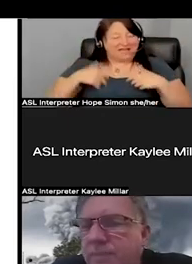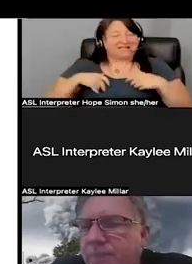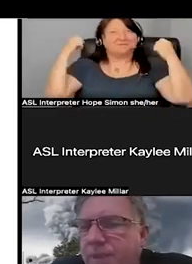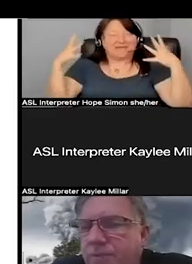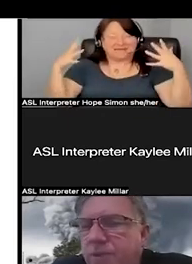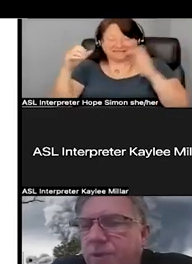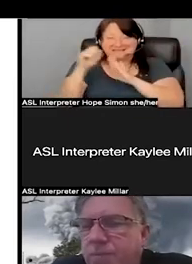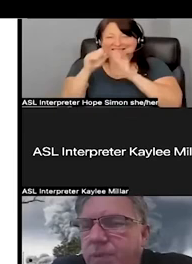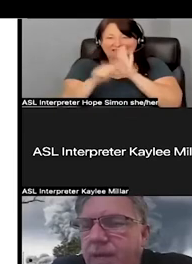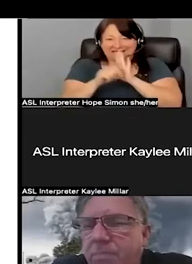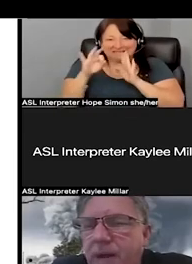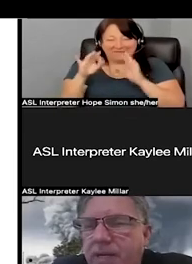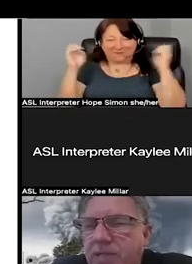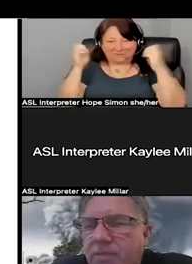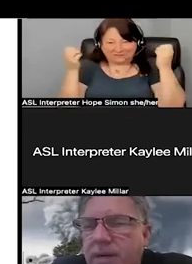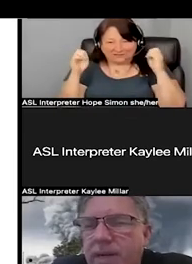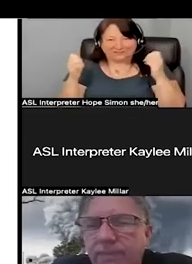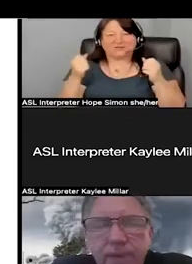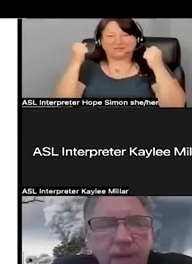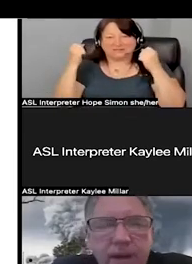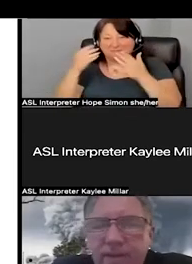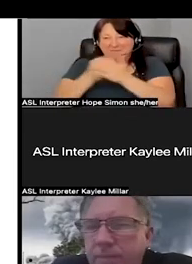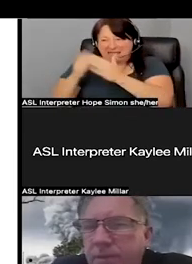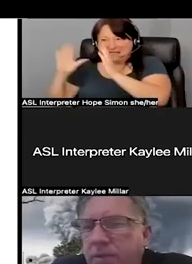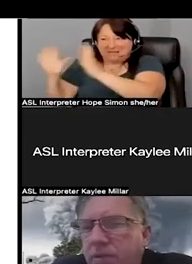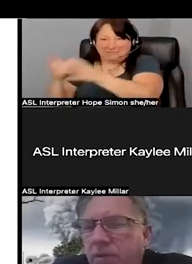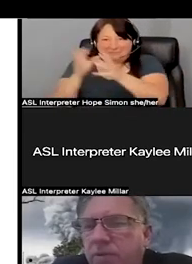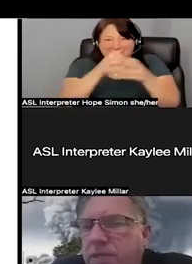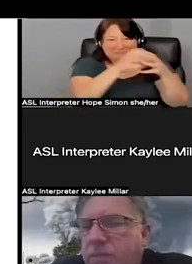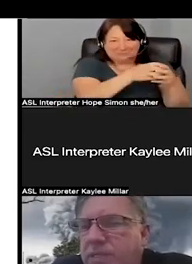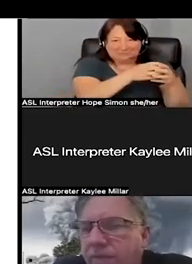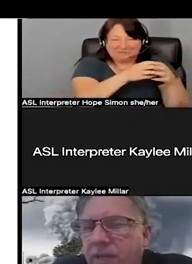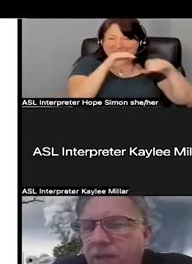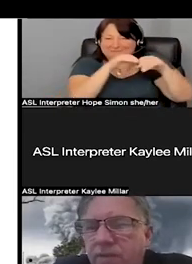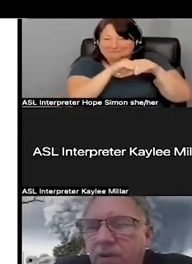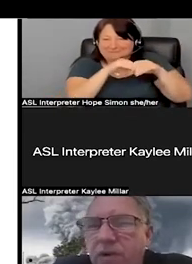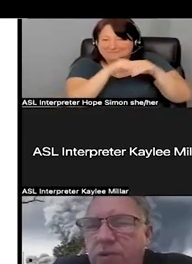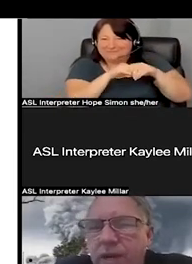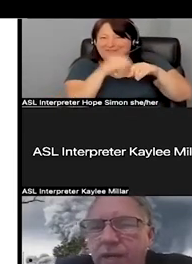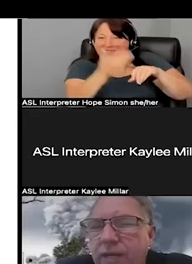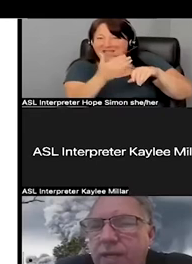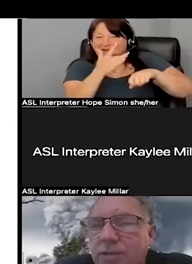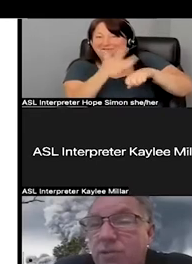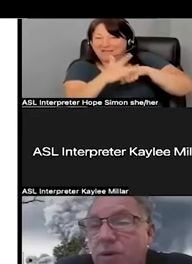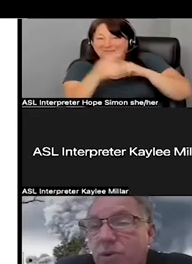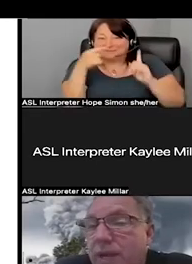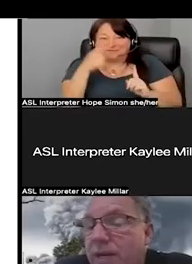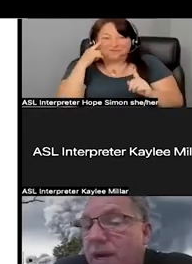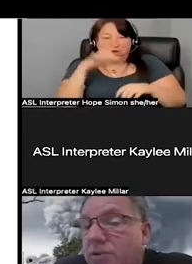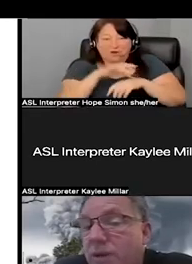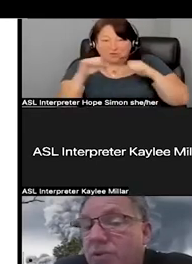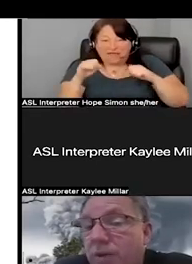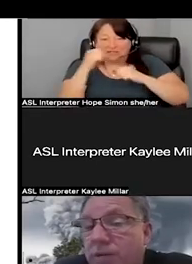emergency, so there's plenty of buckets of money available specifically for earthquake structural